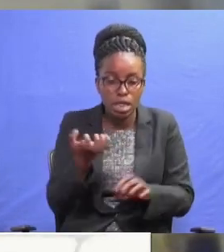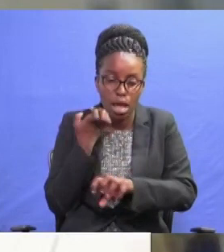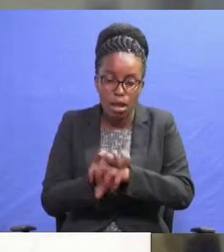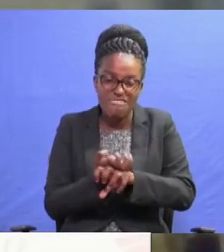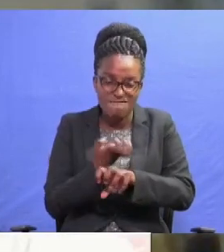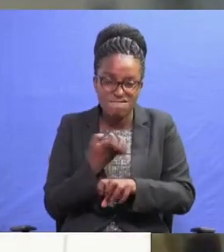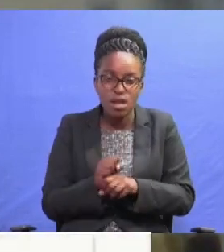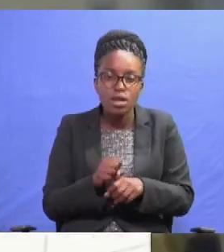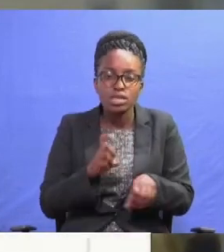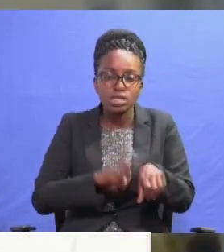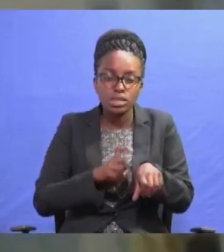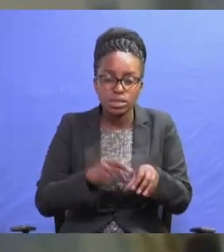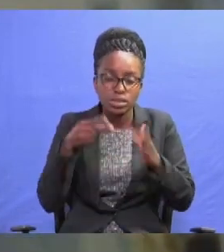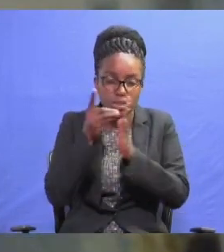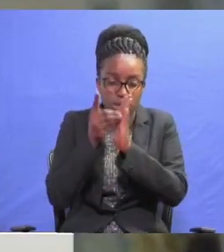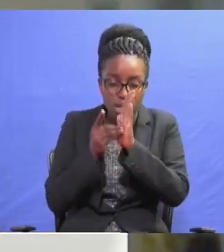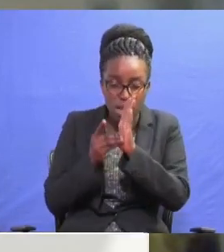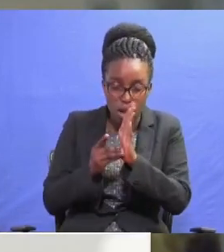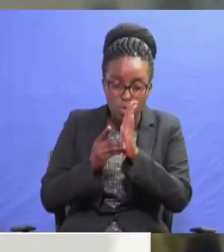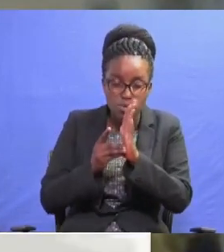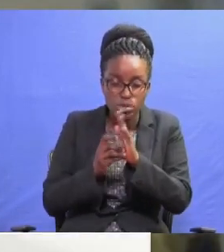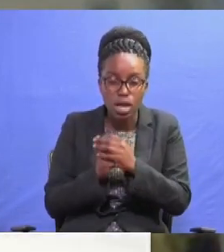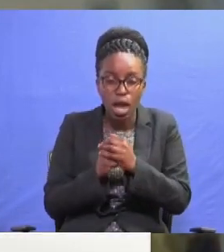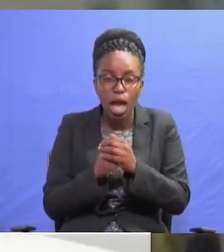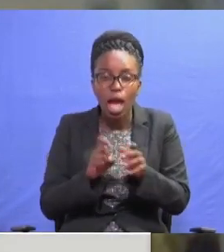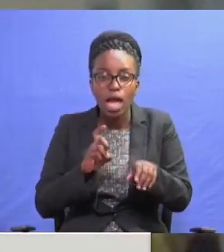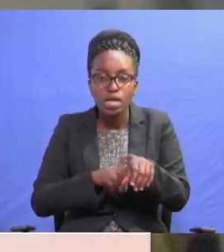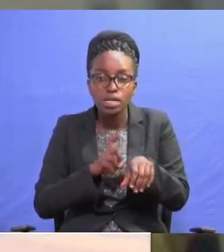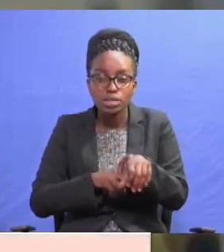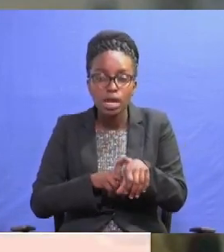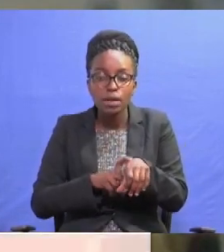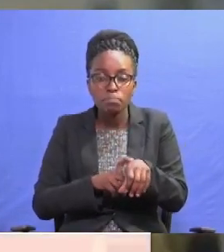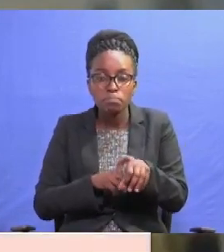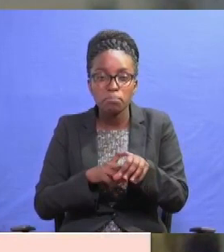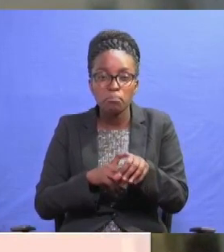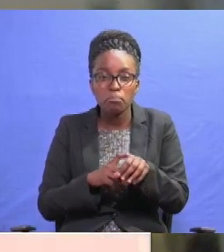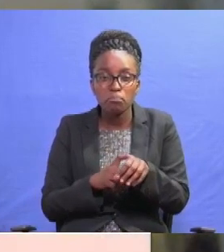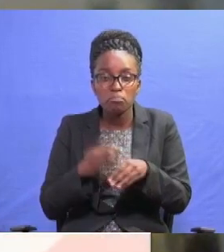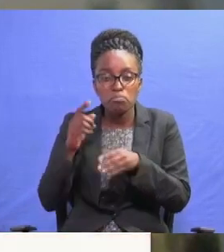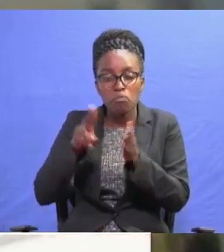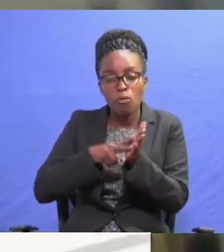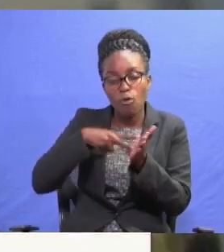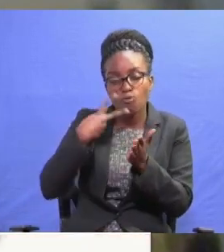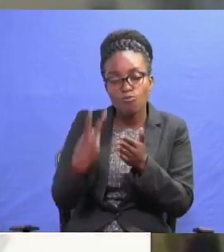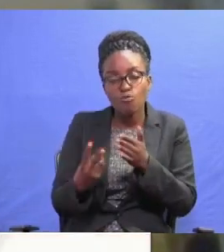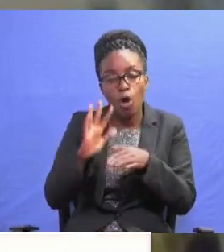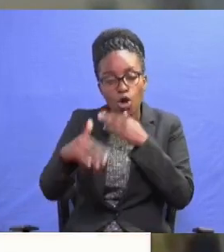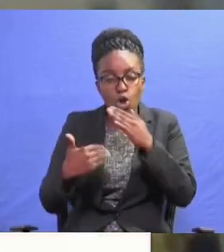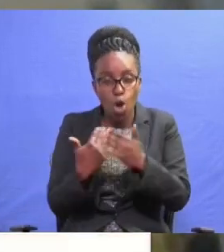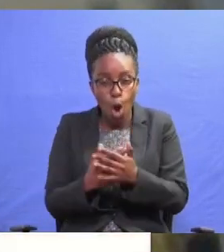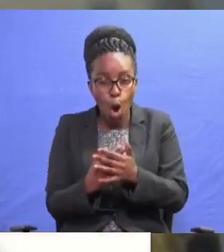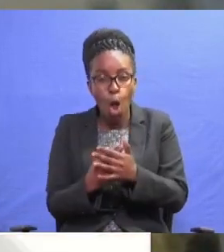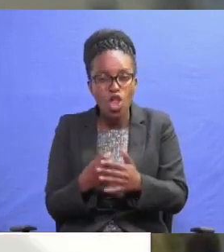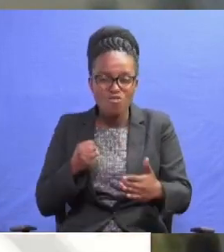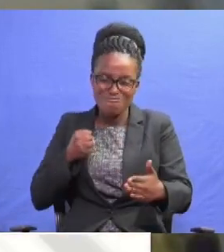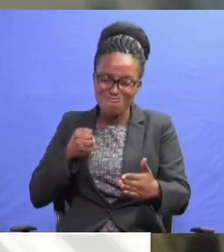down of any obstacle basically mean a collapse of that obstacle, and most likely it cannot stand the force of movement.